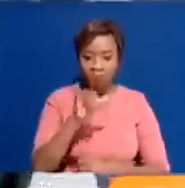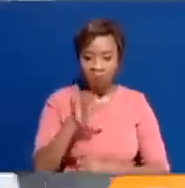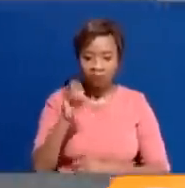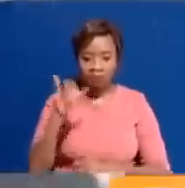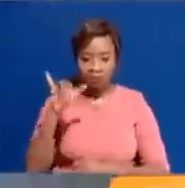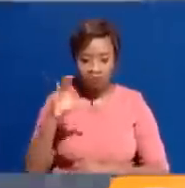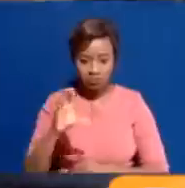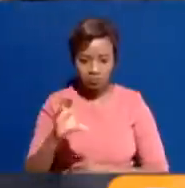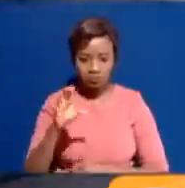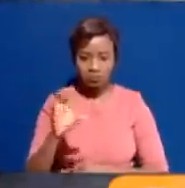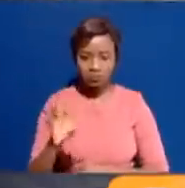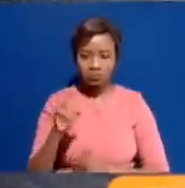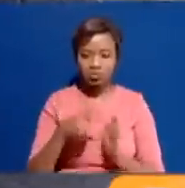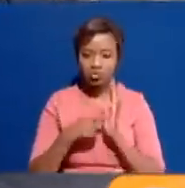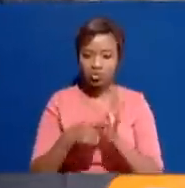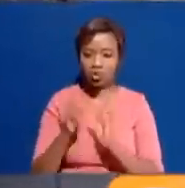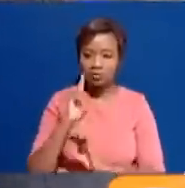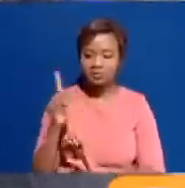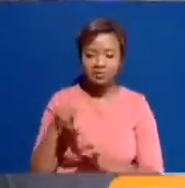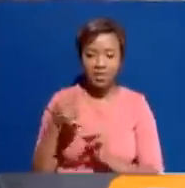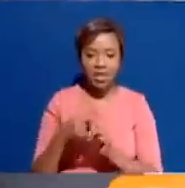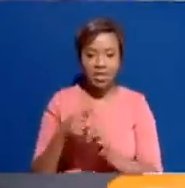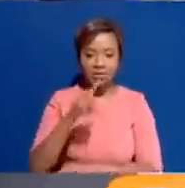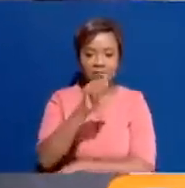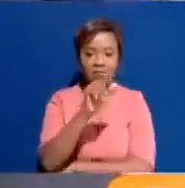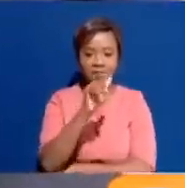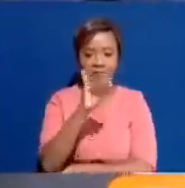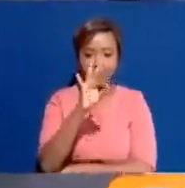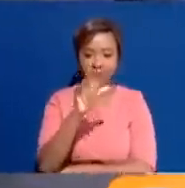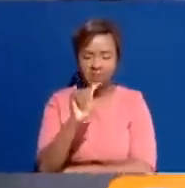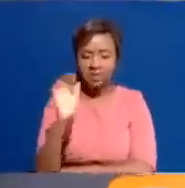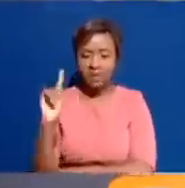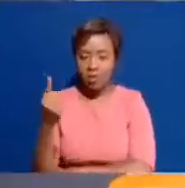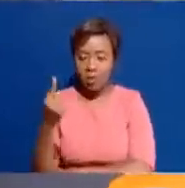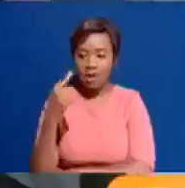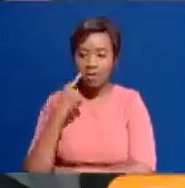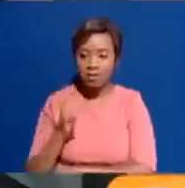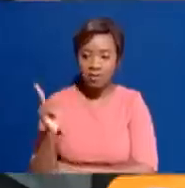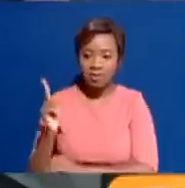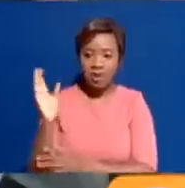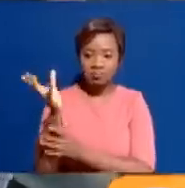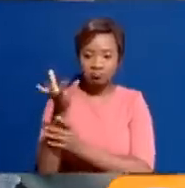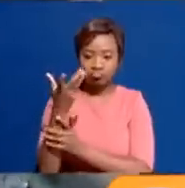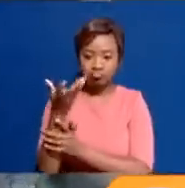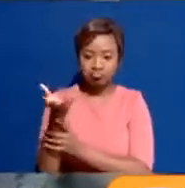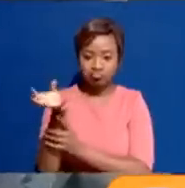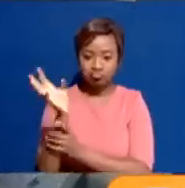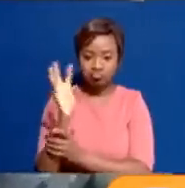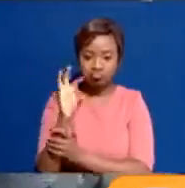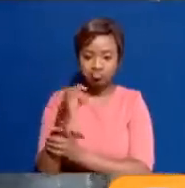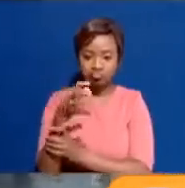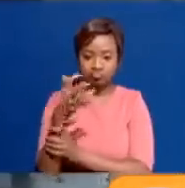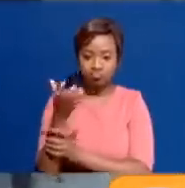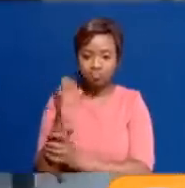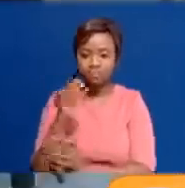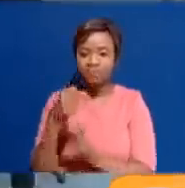me a prototype of Taifa 1, a 3U Earth observation satellite that they, among six others, designed and